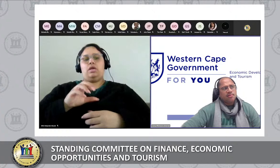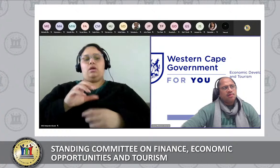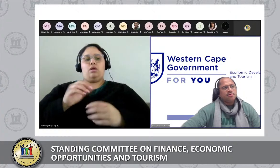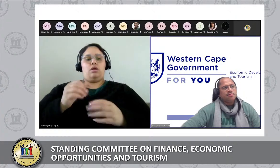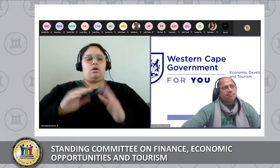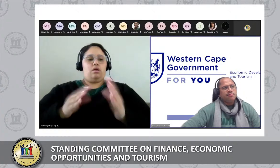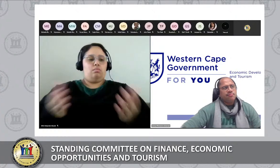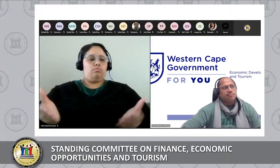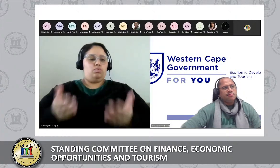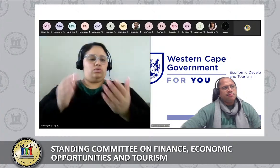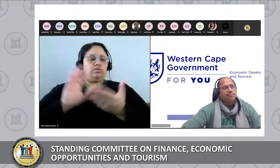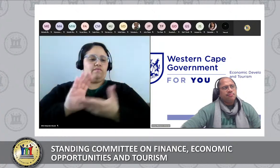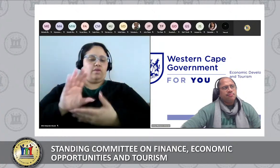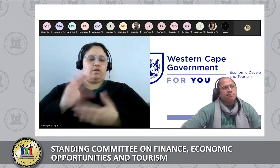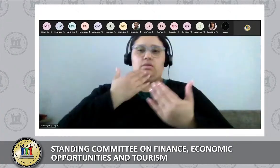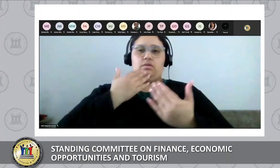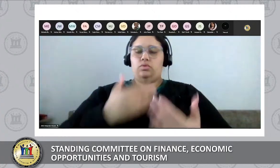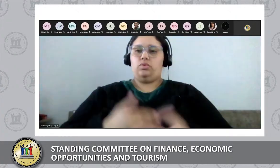Thank you.